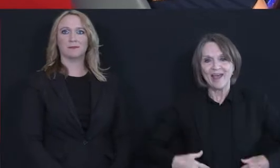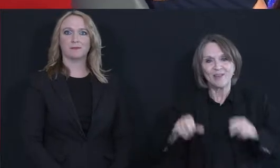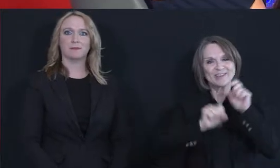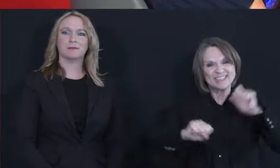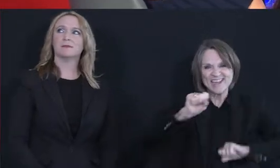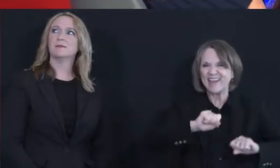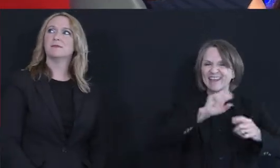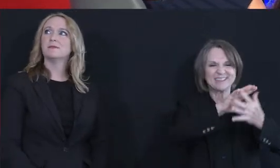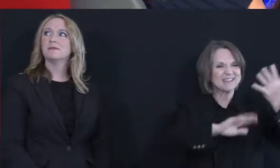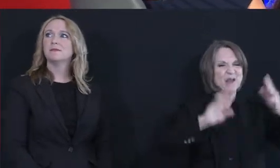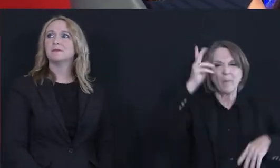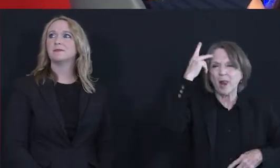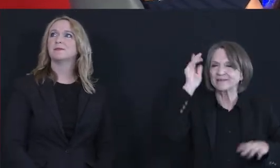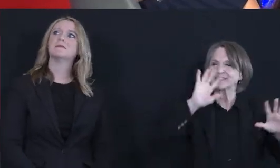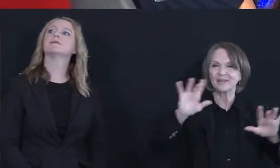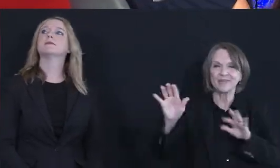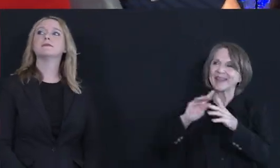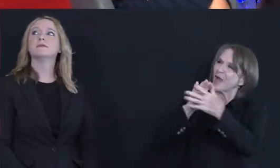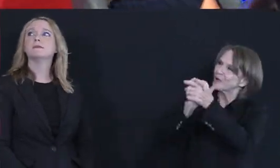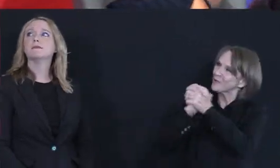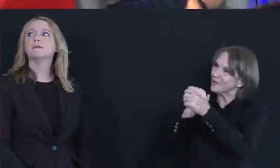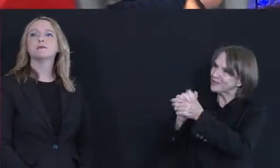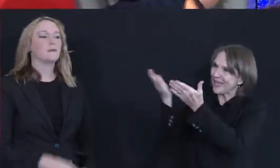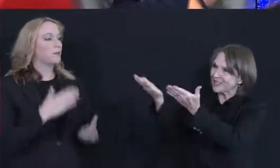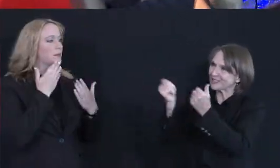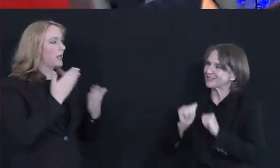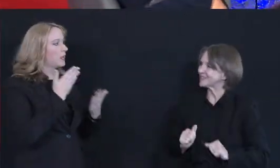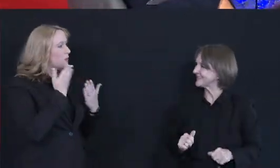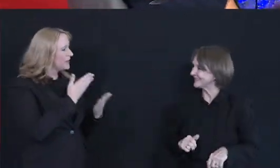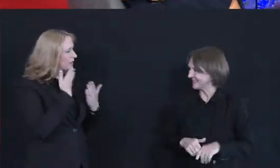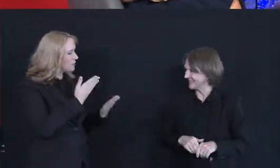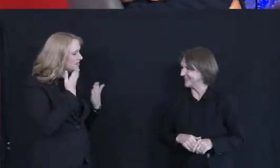congratulations very much thank you